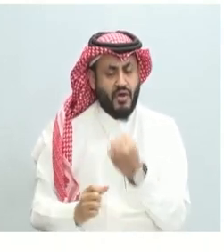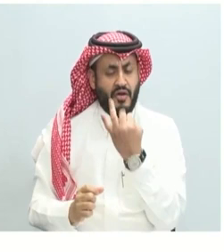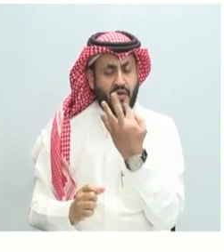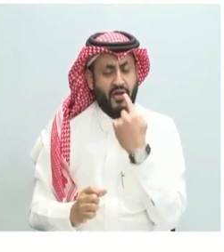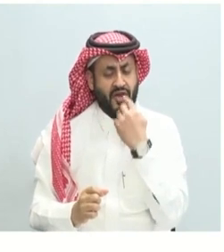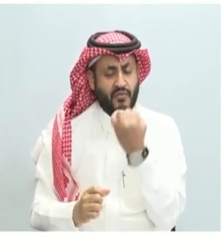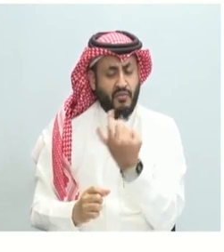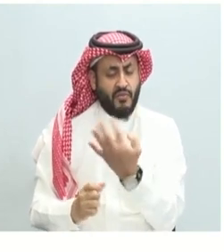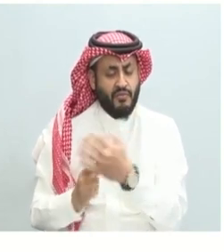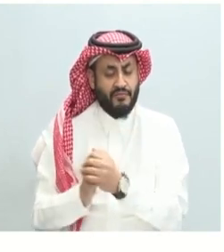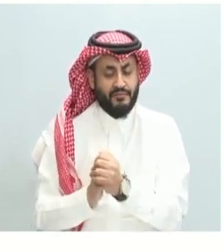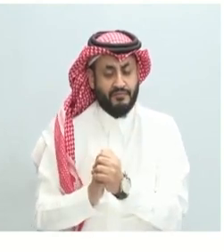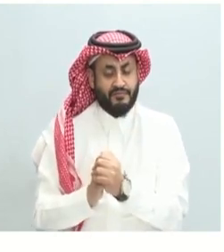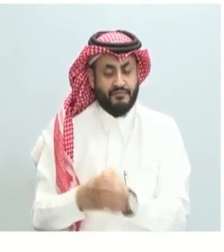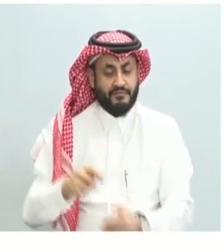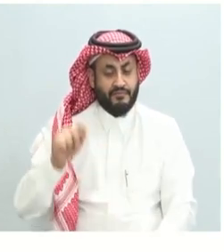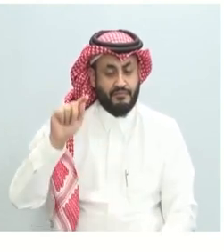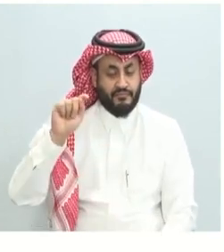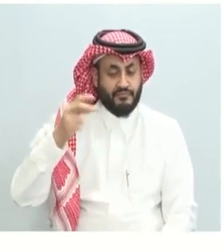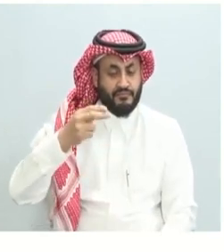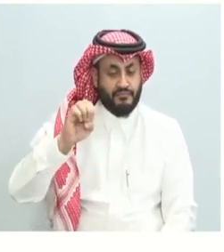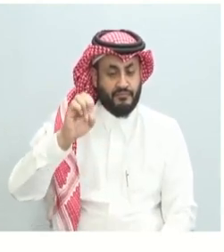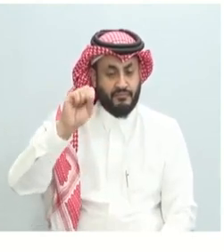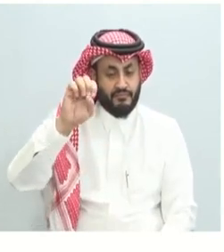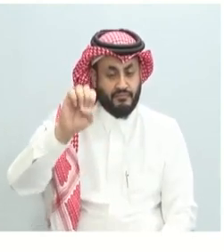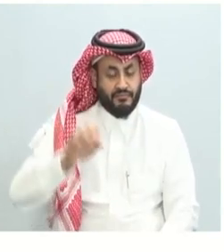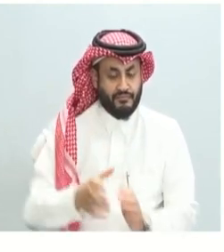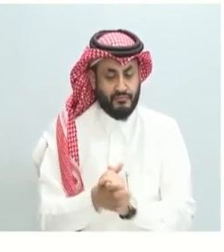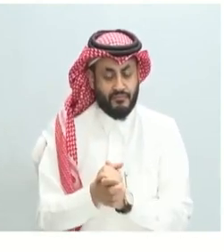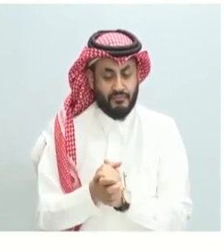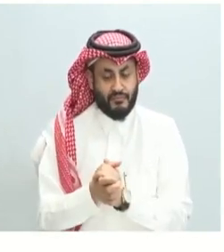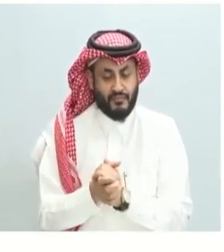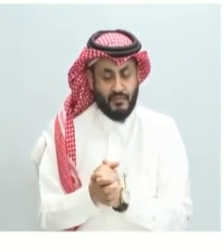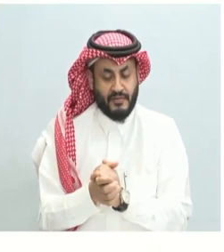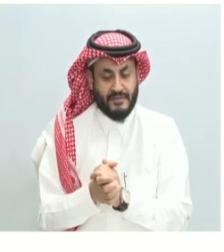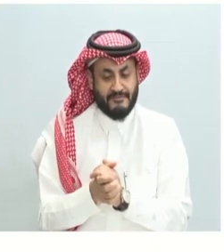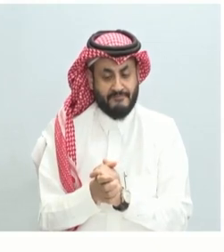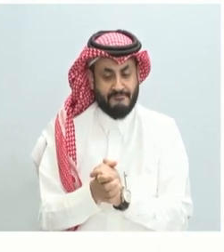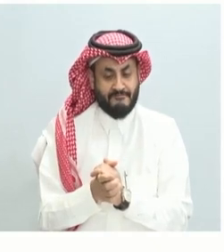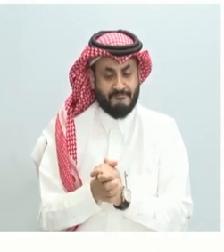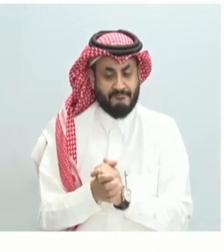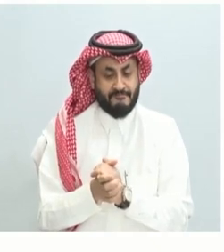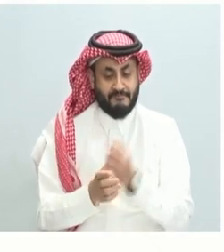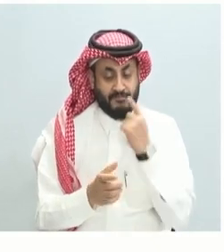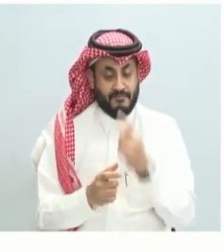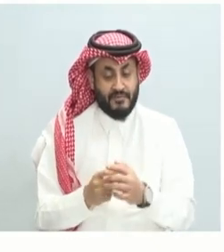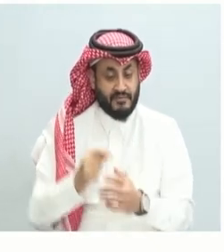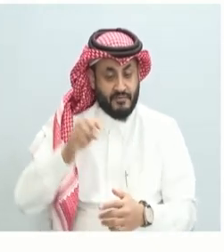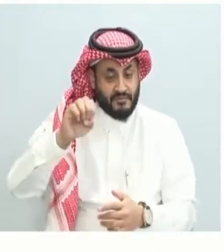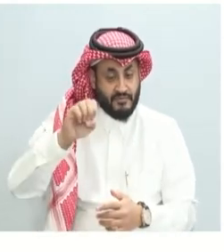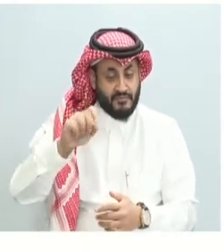about more than one thing, we say the question, what are those? They are